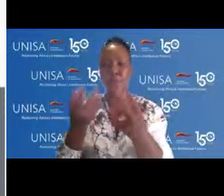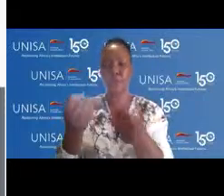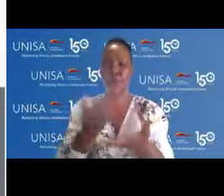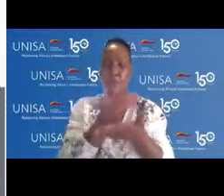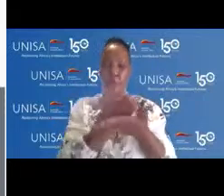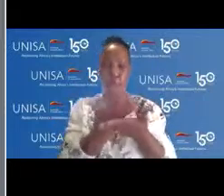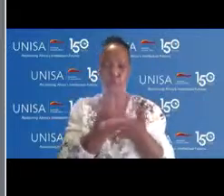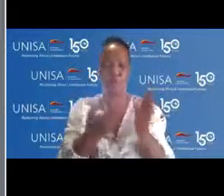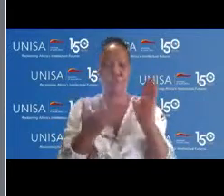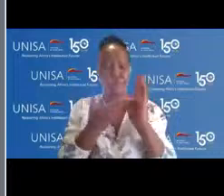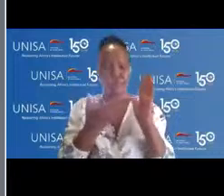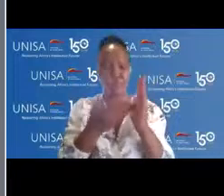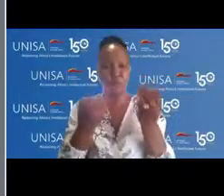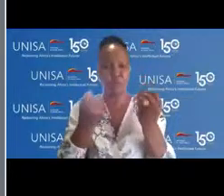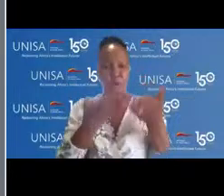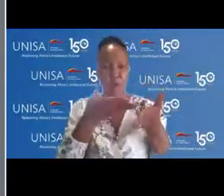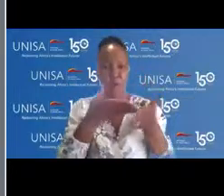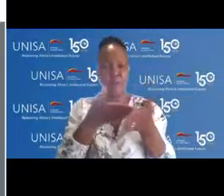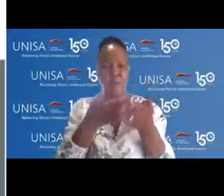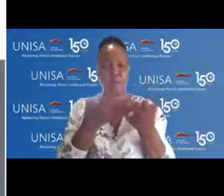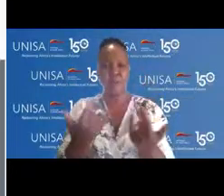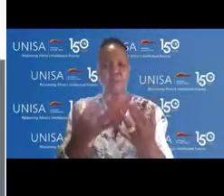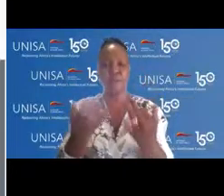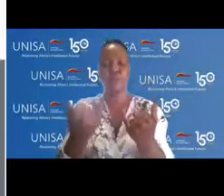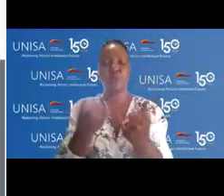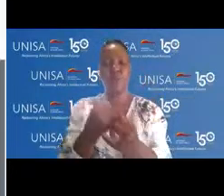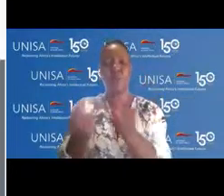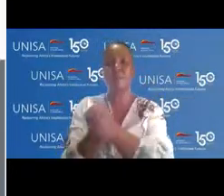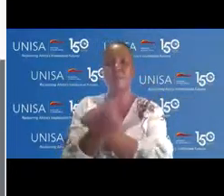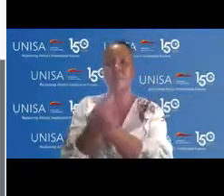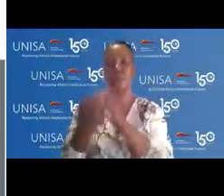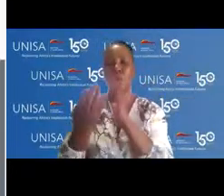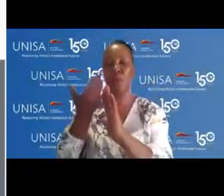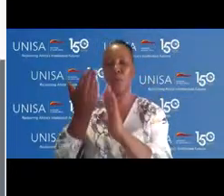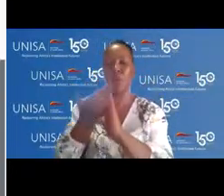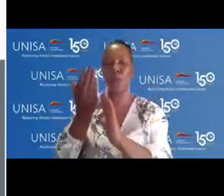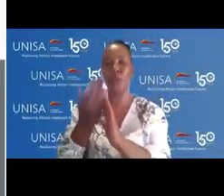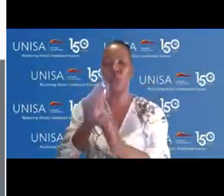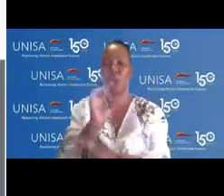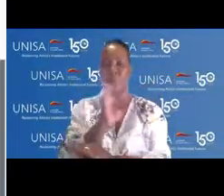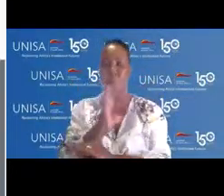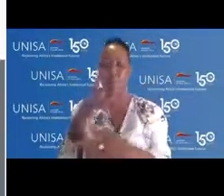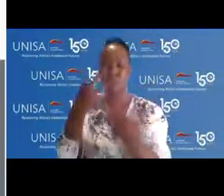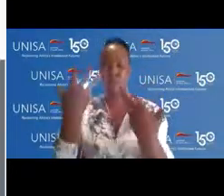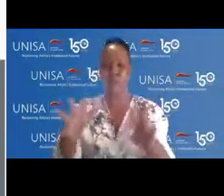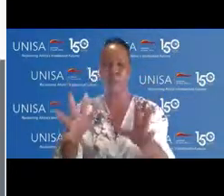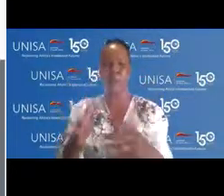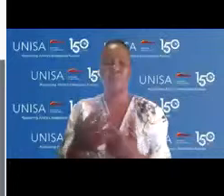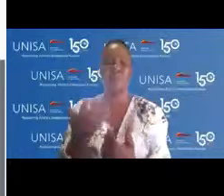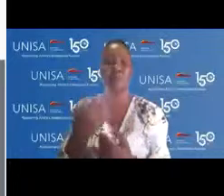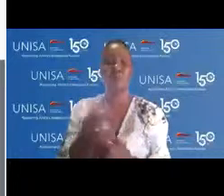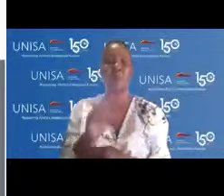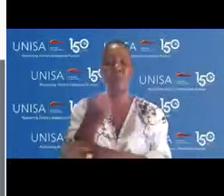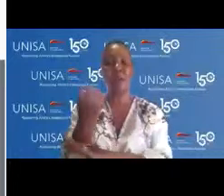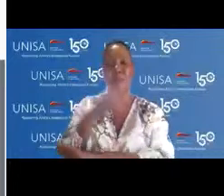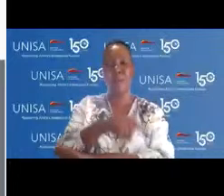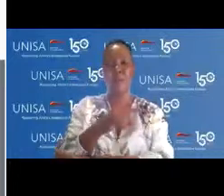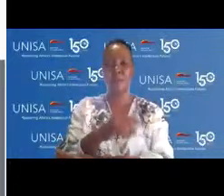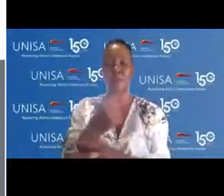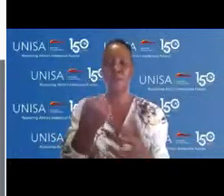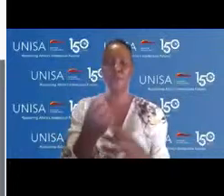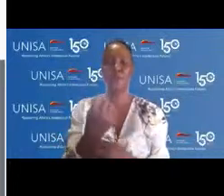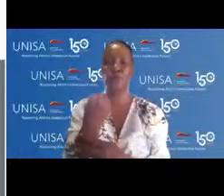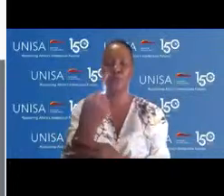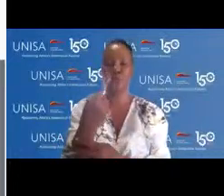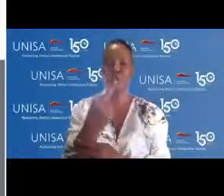where you find it. And today's session will be uploaded as when we're done. It'll be day 2, and we'll also put it in there as well.